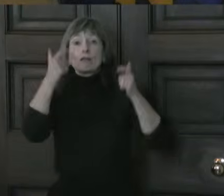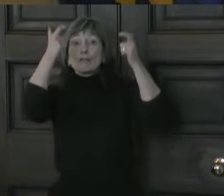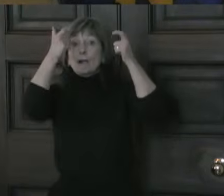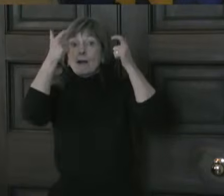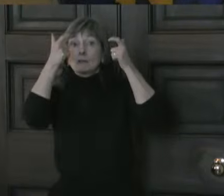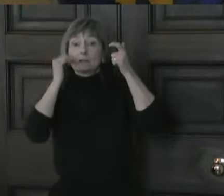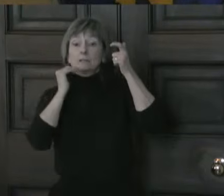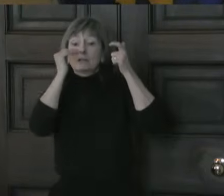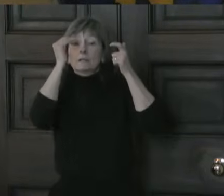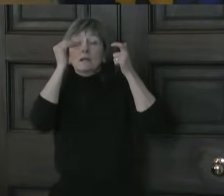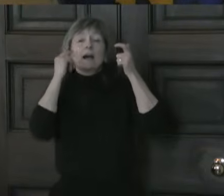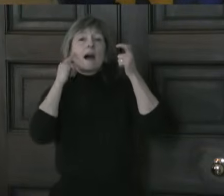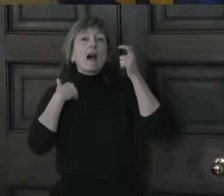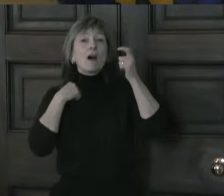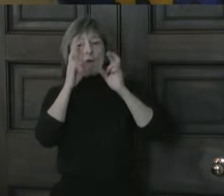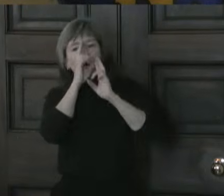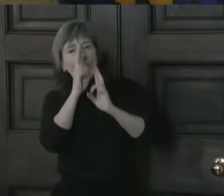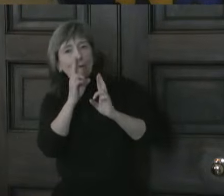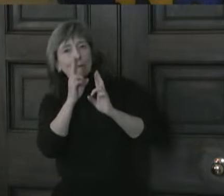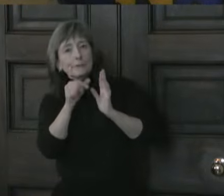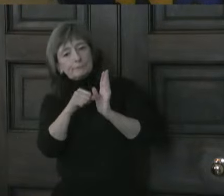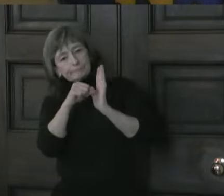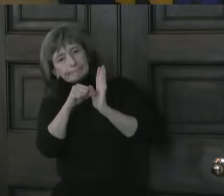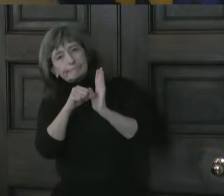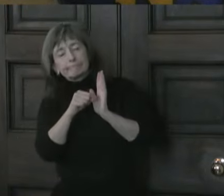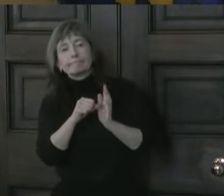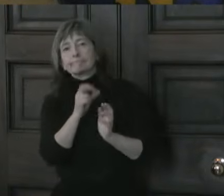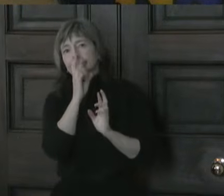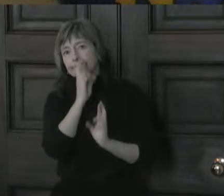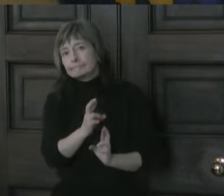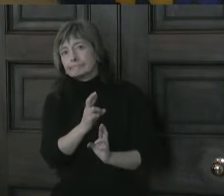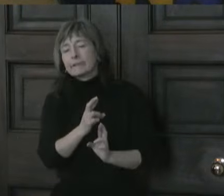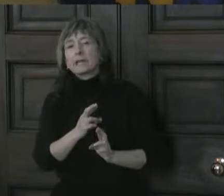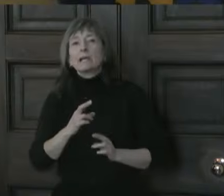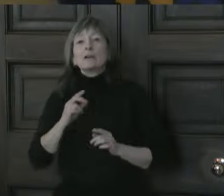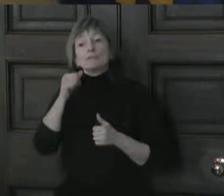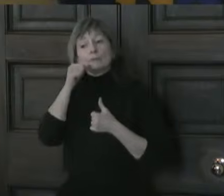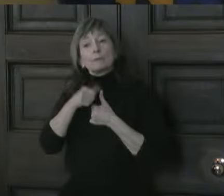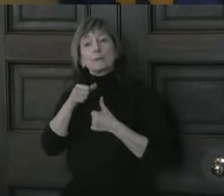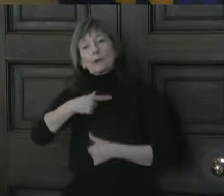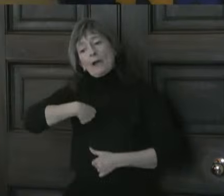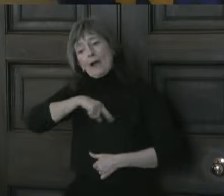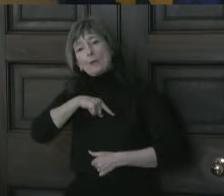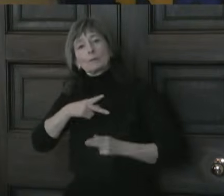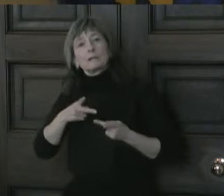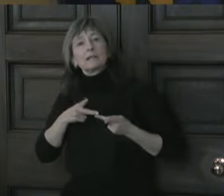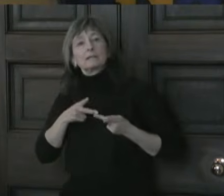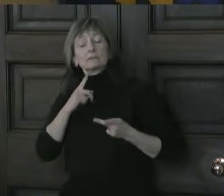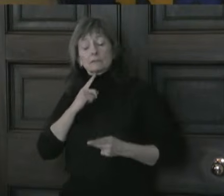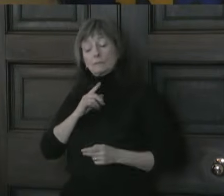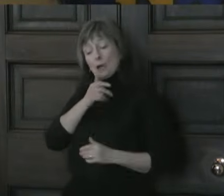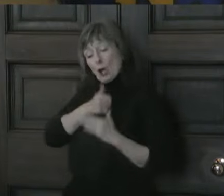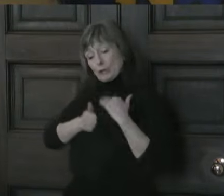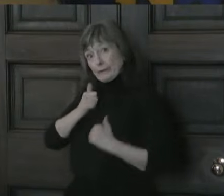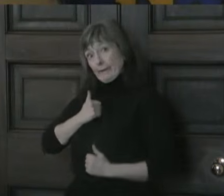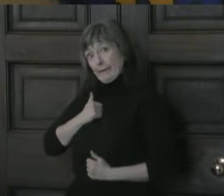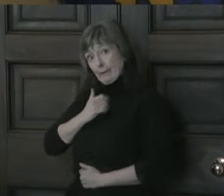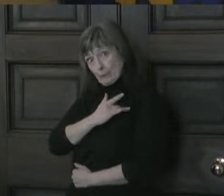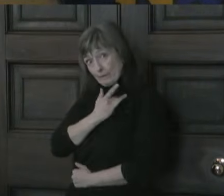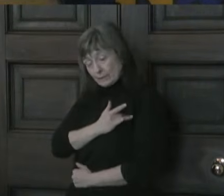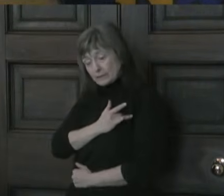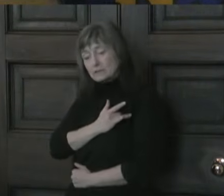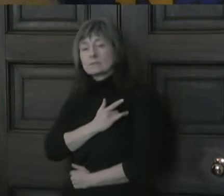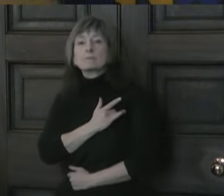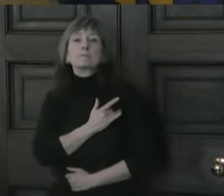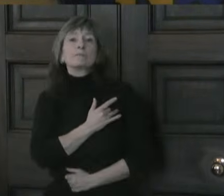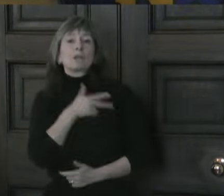symbolizes honor and merit. It recalls Newfoundland and Labrador's place as a province of Canada, a